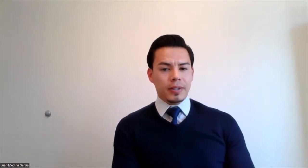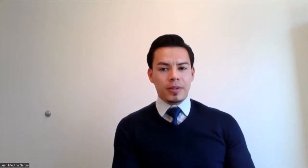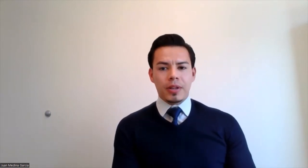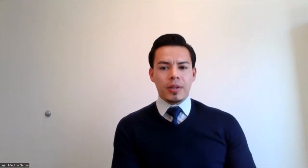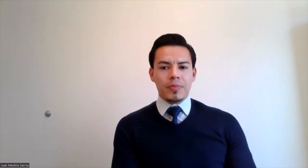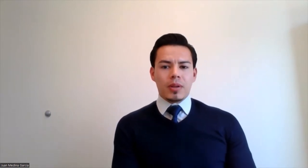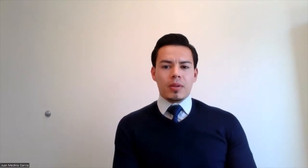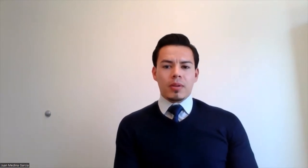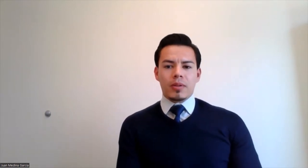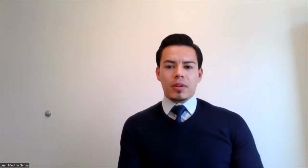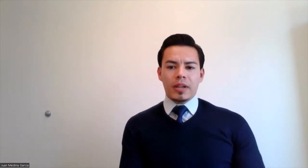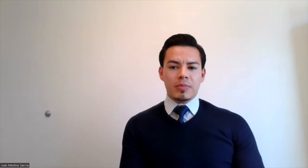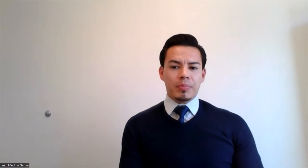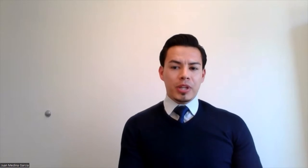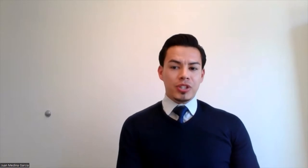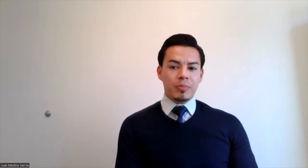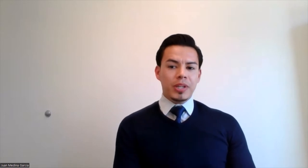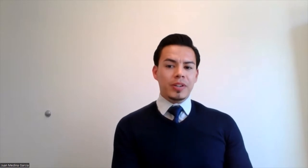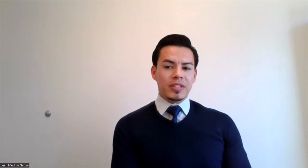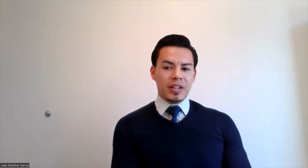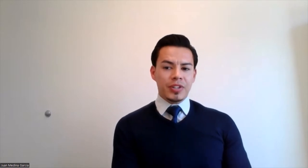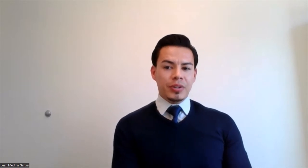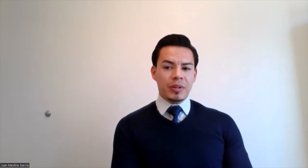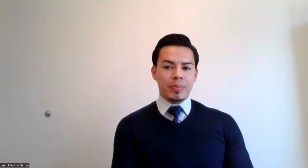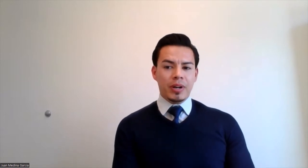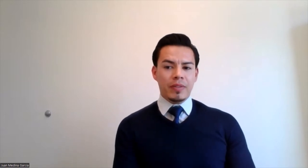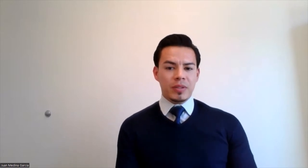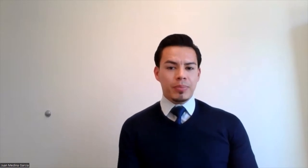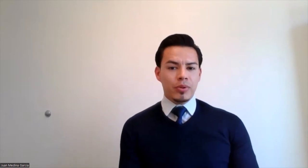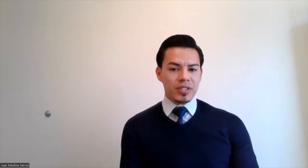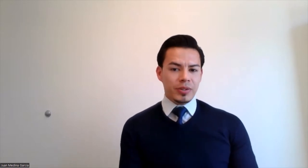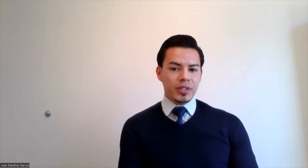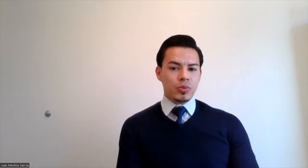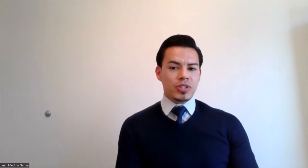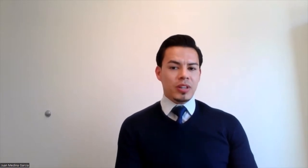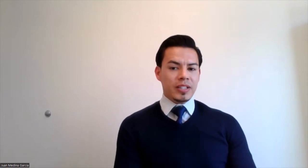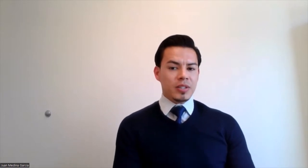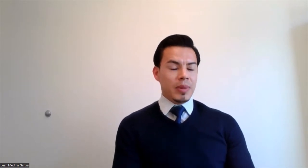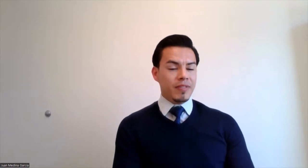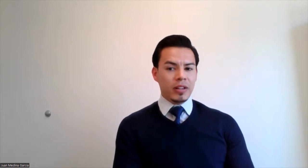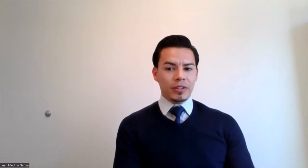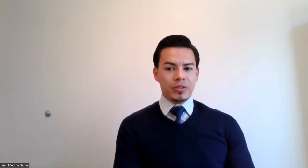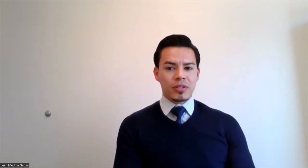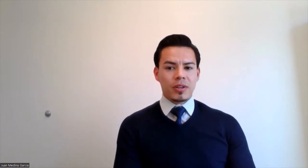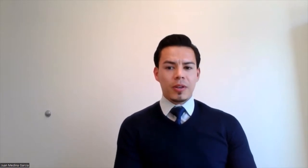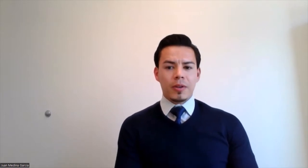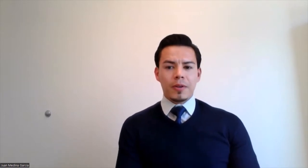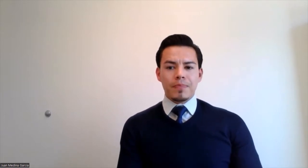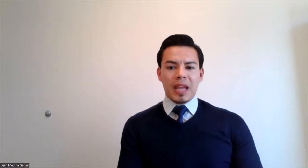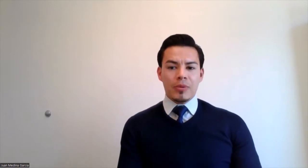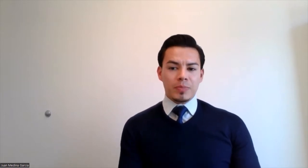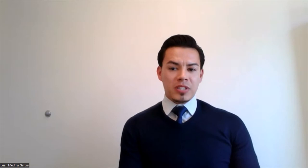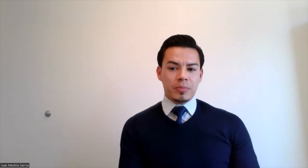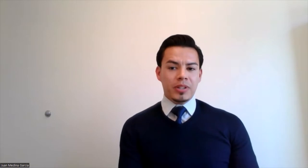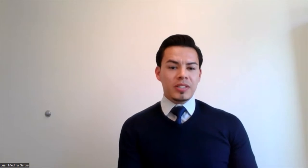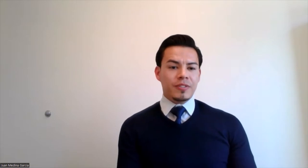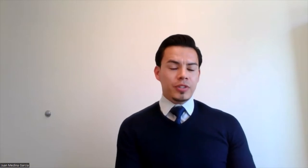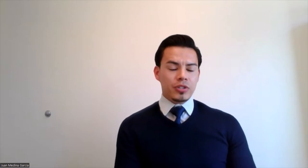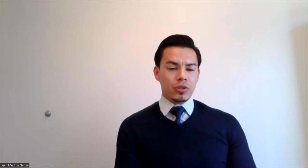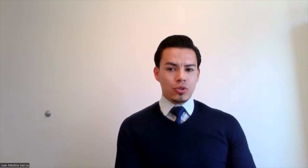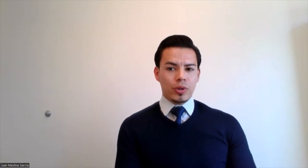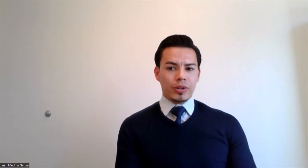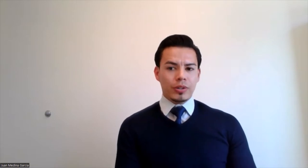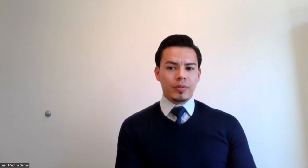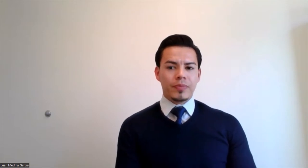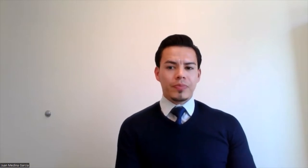Stan State. It is my pleasure to be here this afternoon and be part of this important series, which aligns to my values and responsibility as a